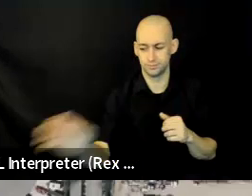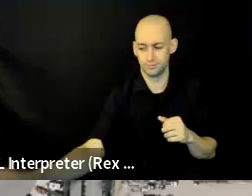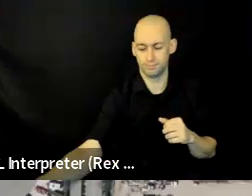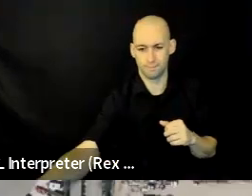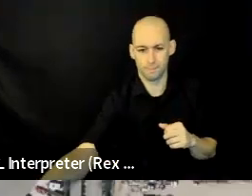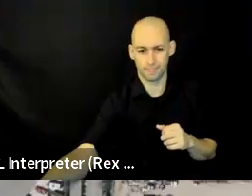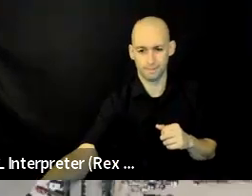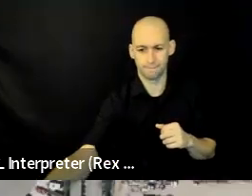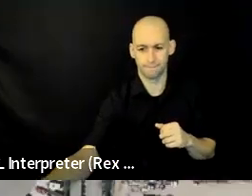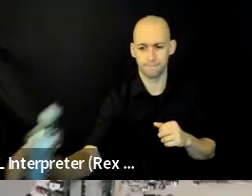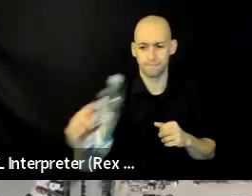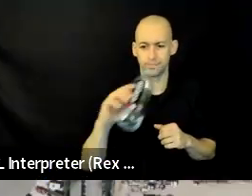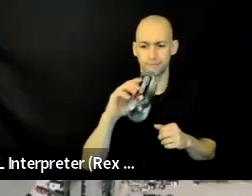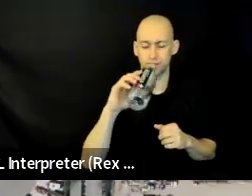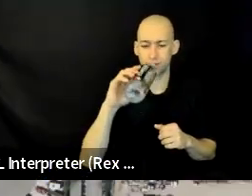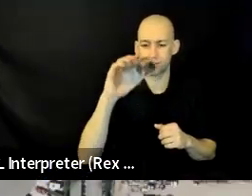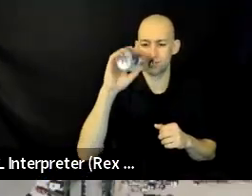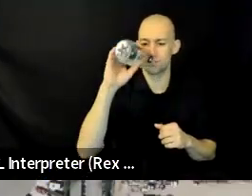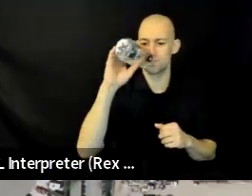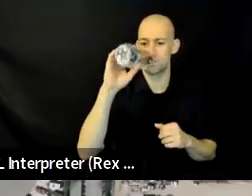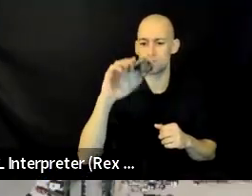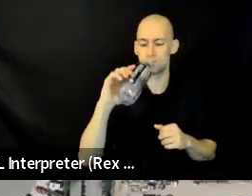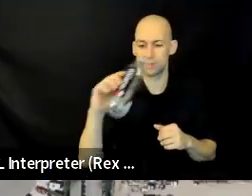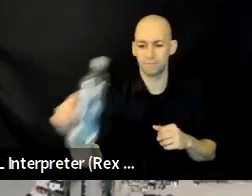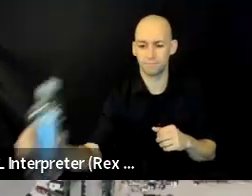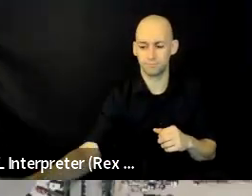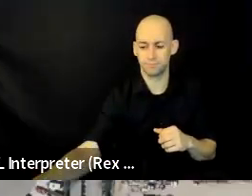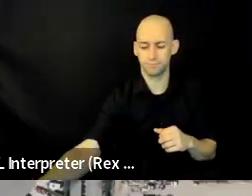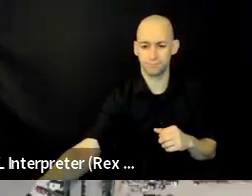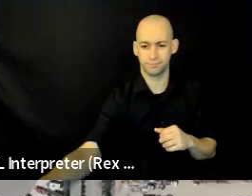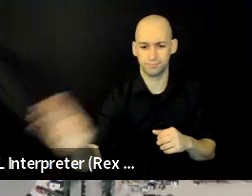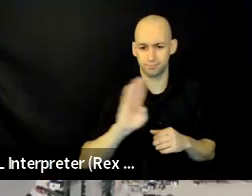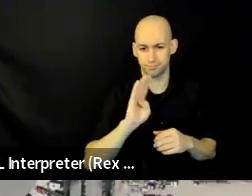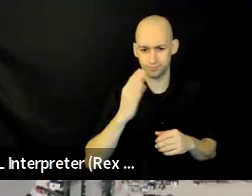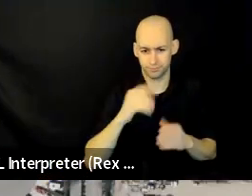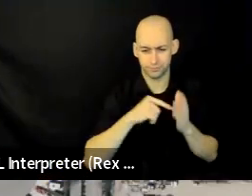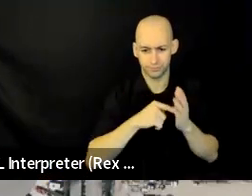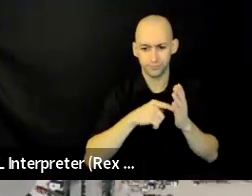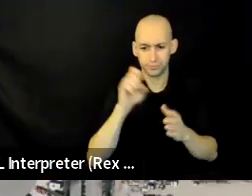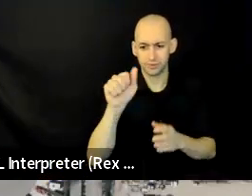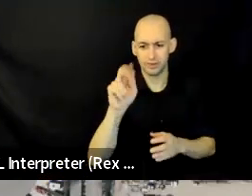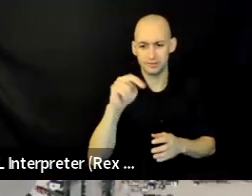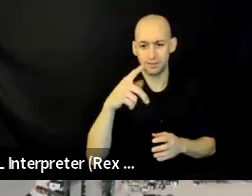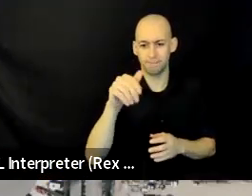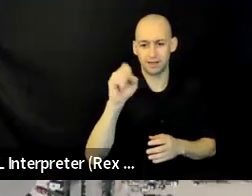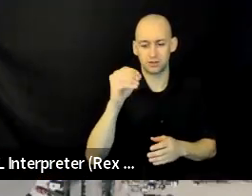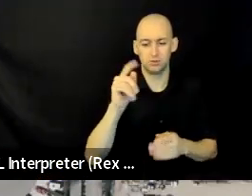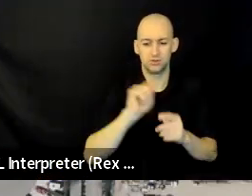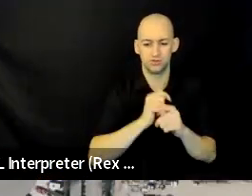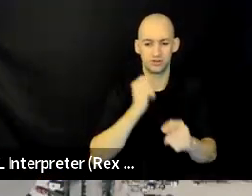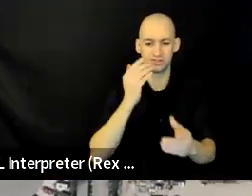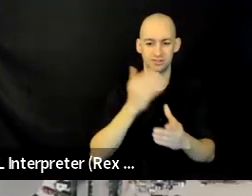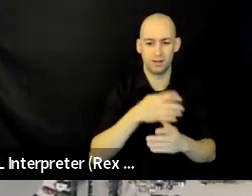Here, the blue area shows the San Paso Truck Stop parcel in relation to the project location. Next